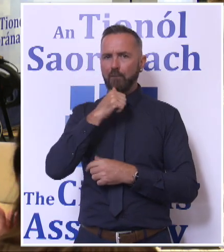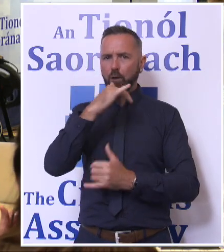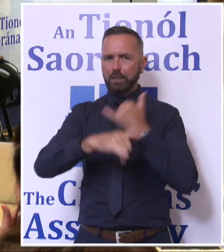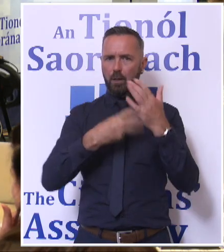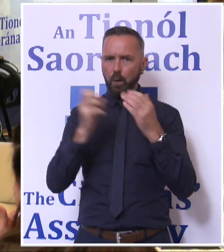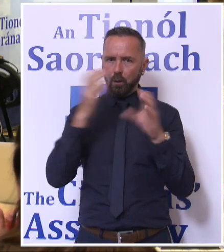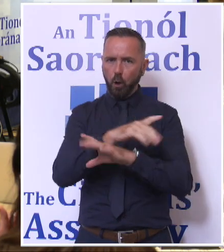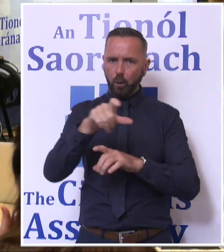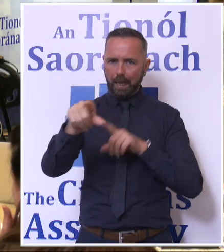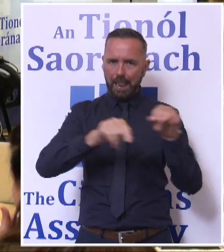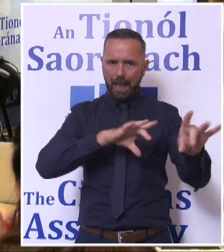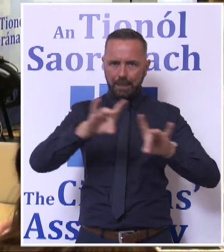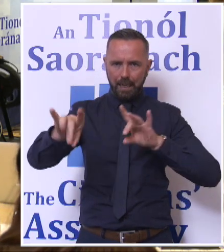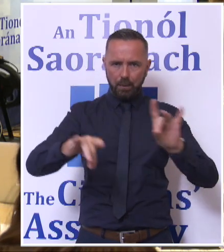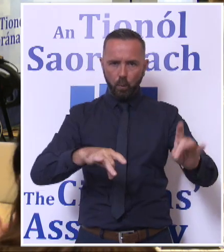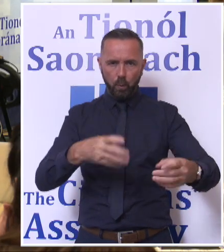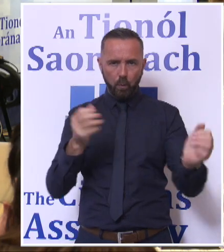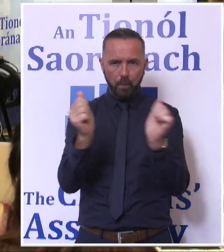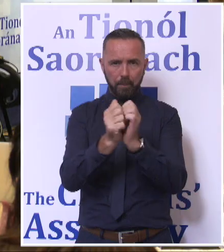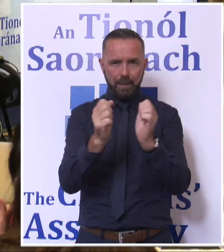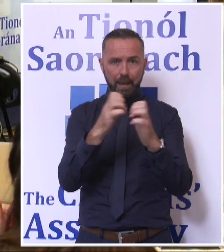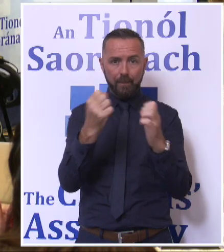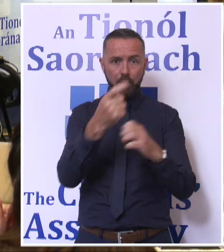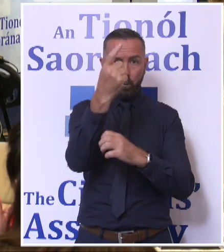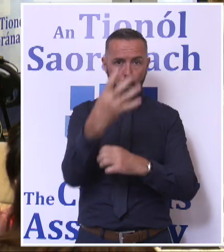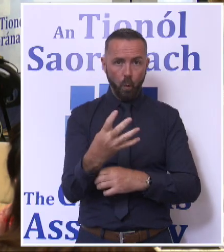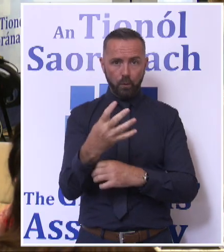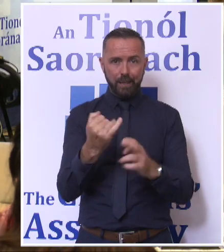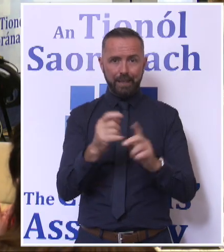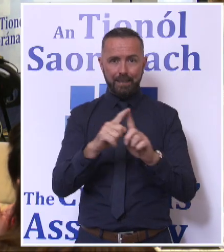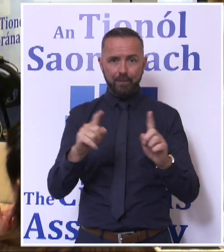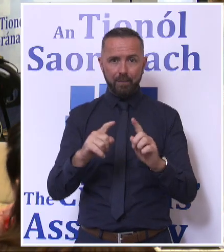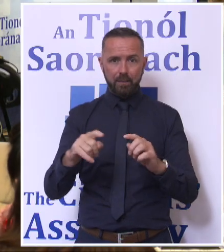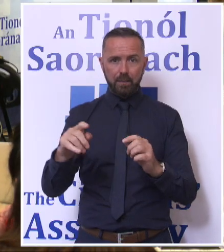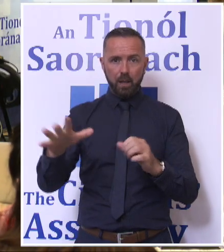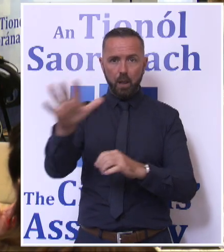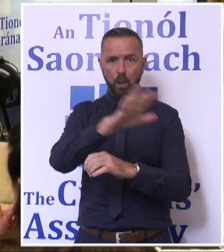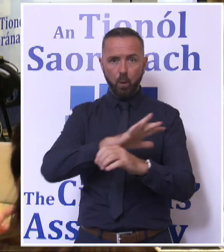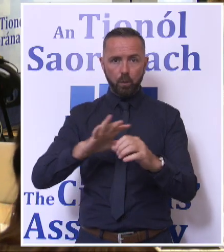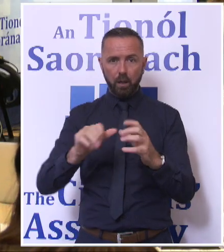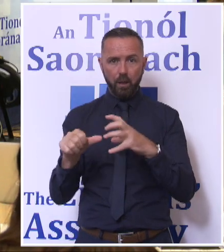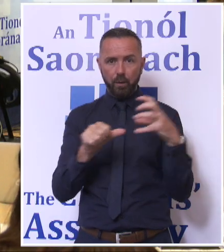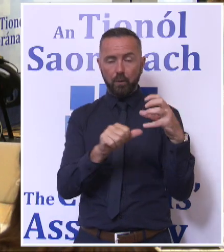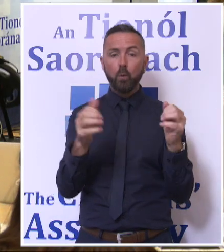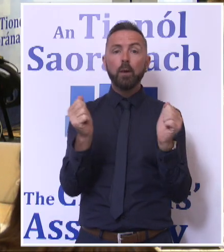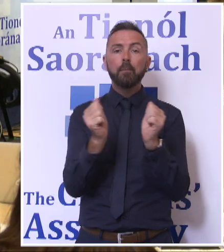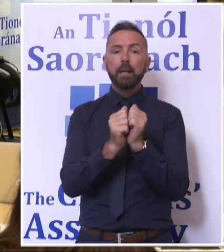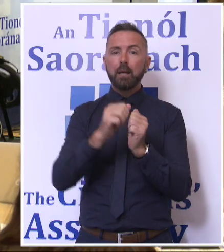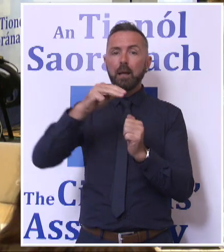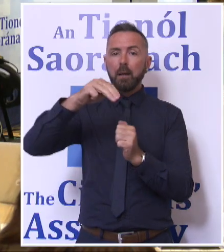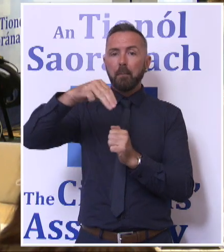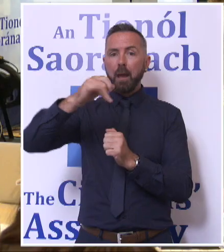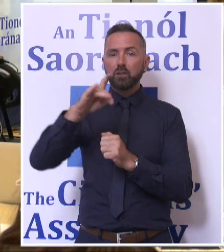that every quarter we were going to meet up in a different local authority. So we've met in the Mansion House. They were out in Skerries. We were climbing the